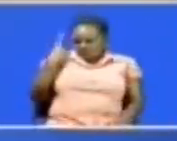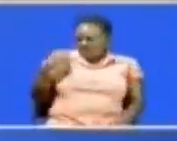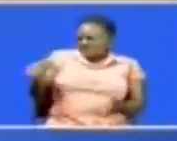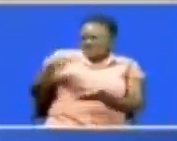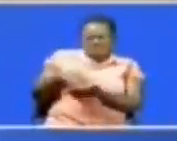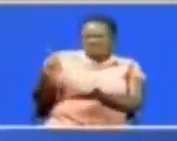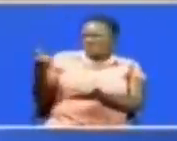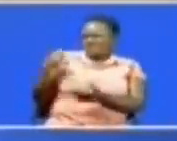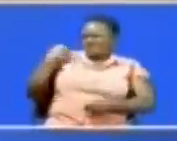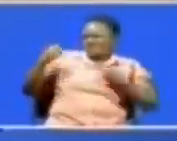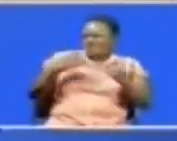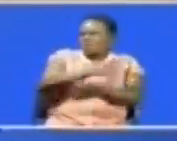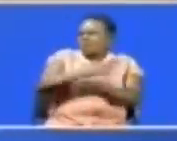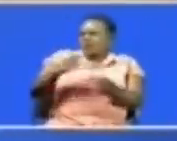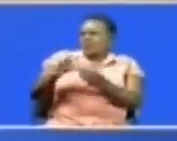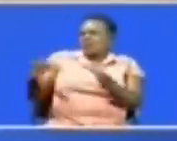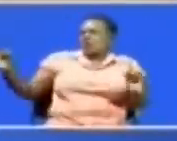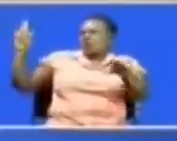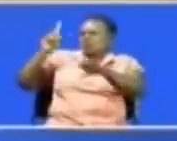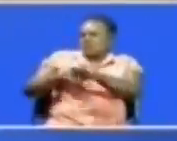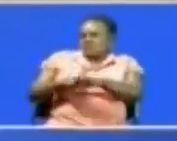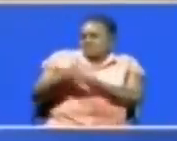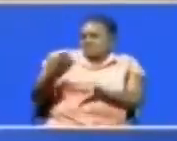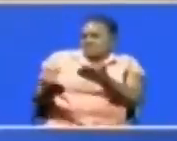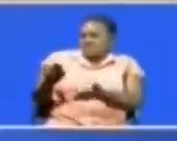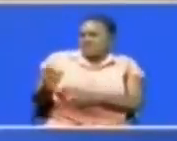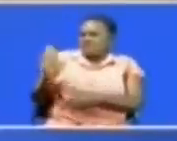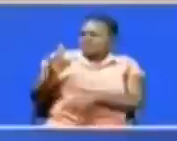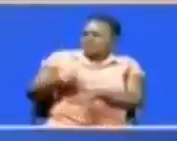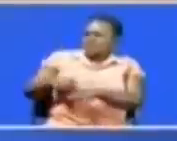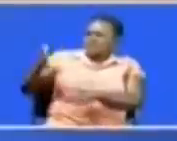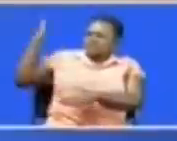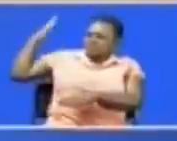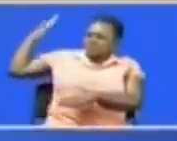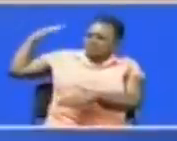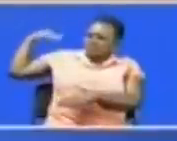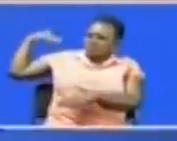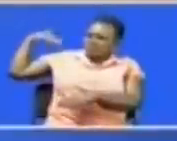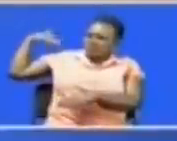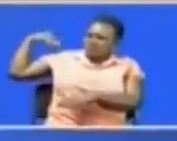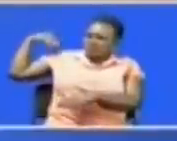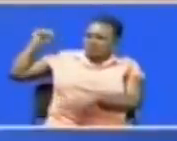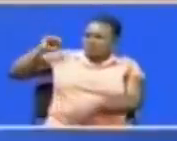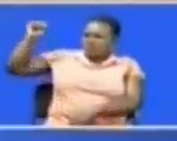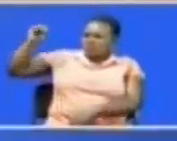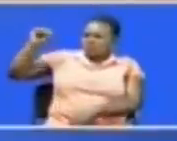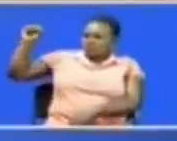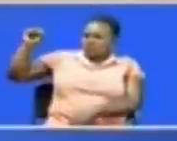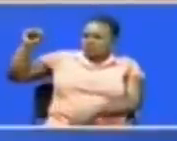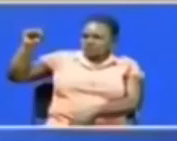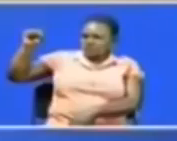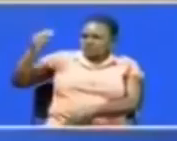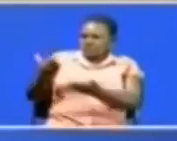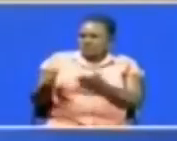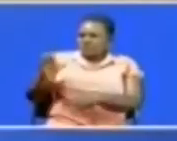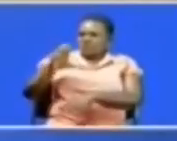Central Kenya has enjoyed power for some time, and that because probably in the past, because of the patronage of the politics that they were practicing, that maybe